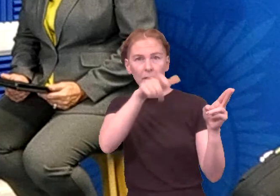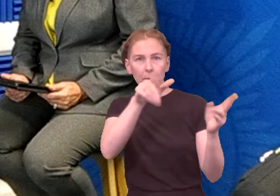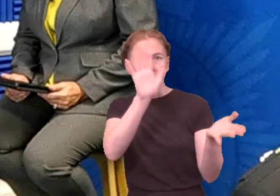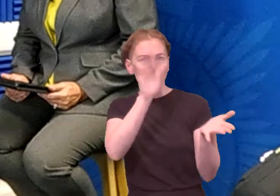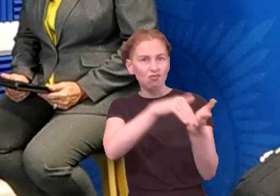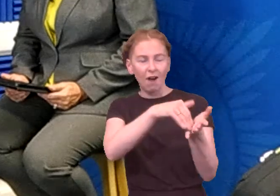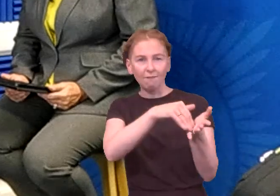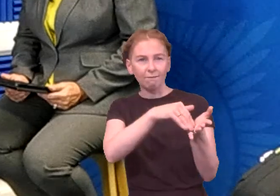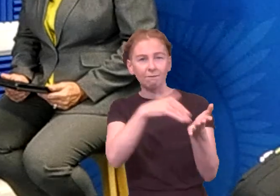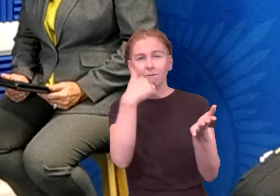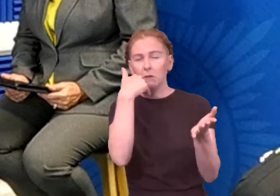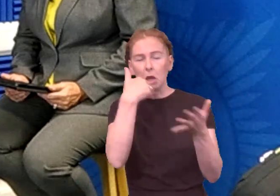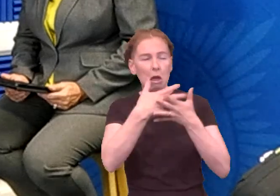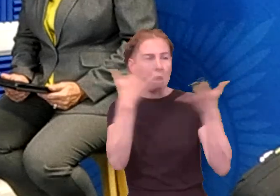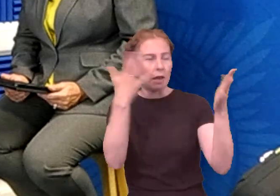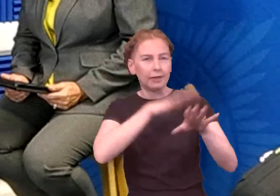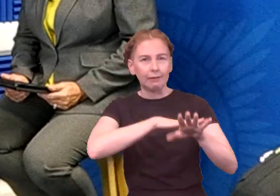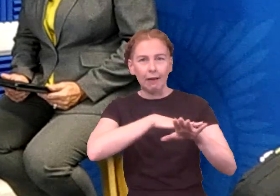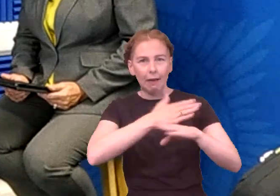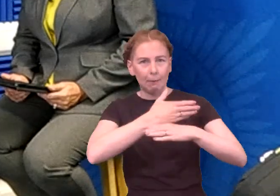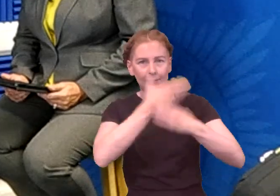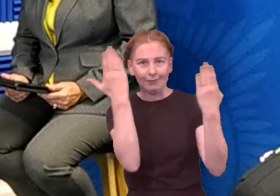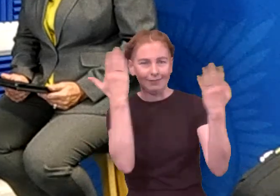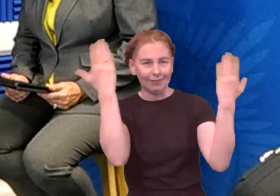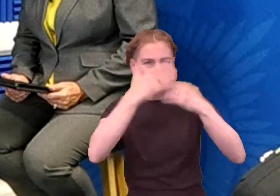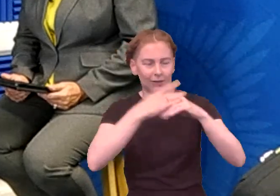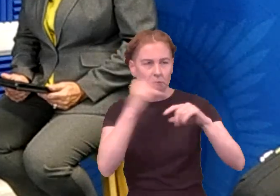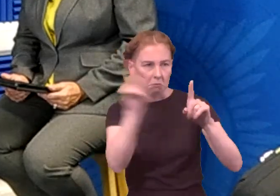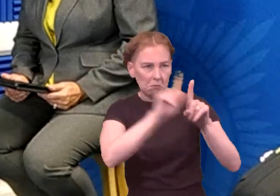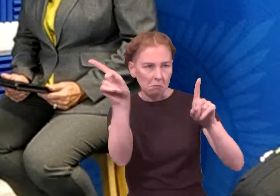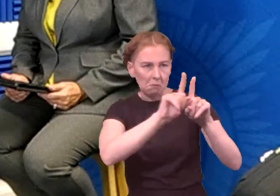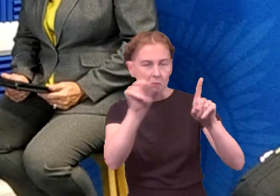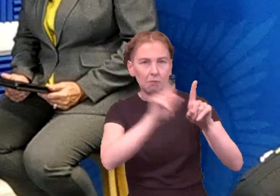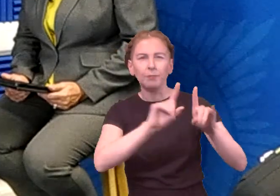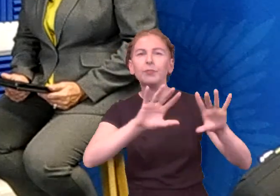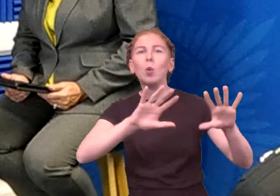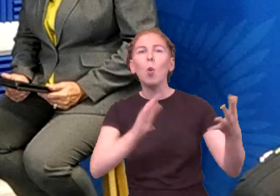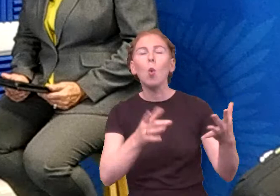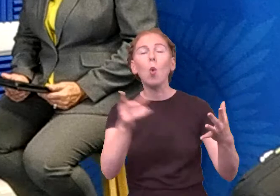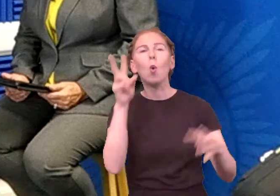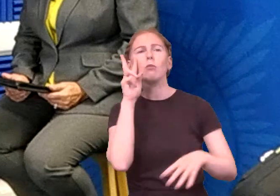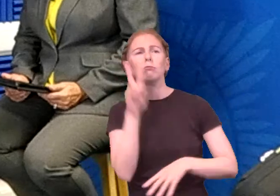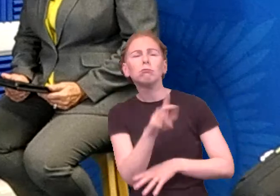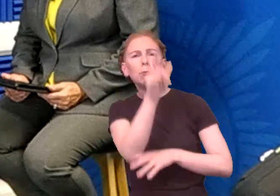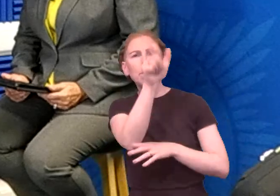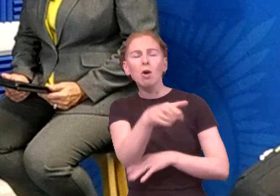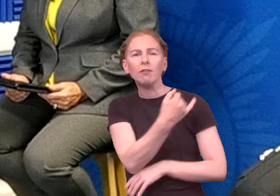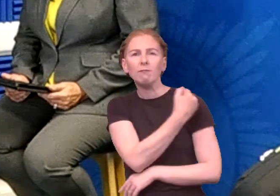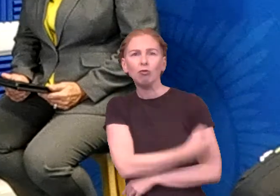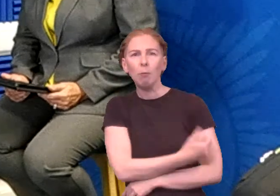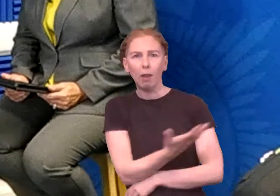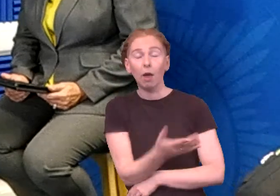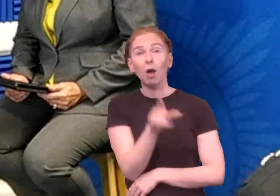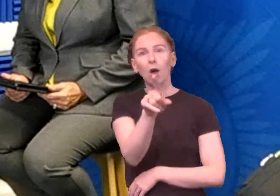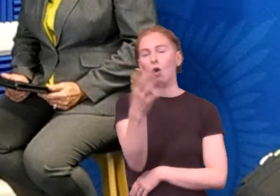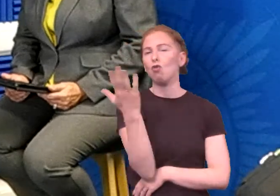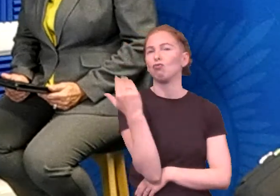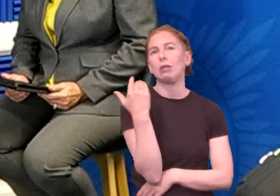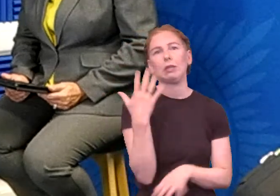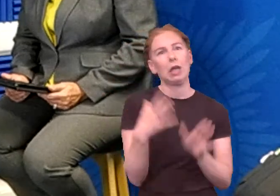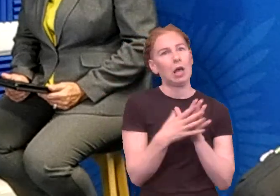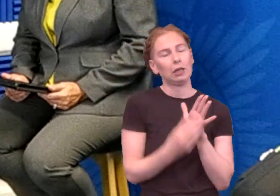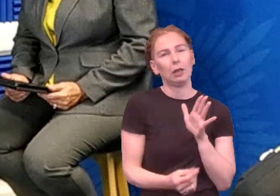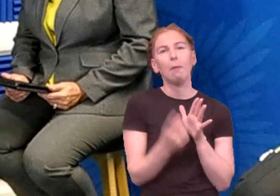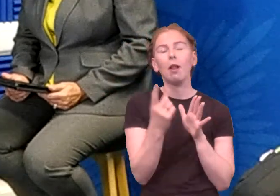got somebody who is vulnerable, and there's a recent example I've dealt with someone with some learning disabilities who was